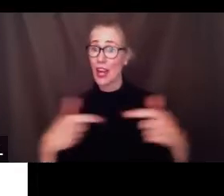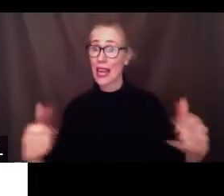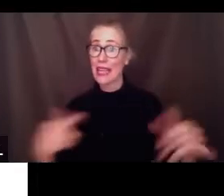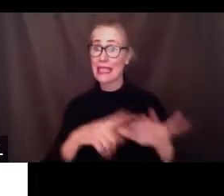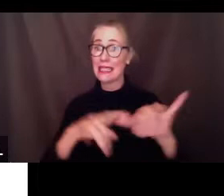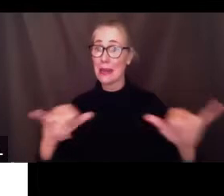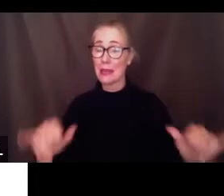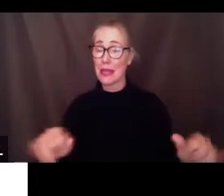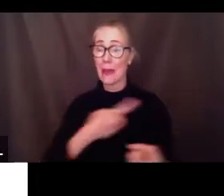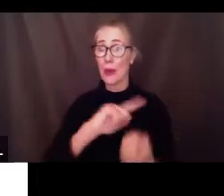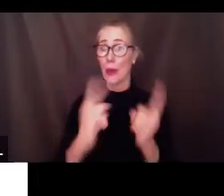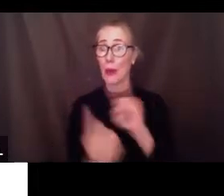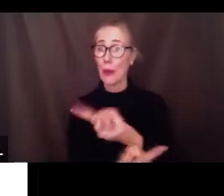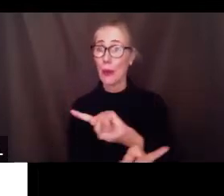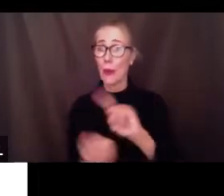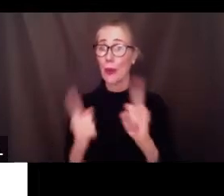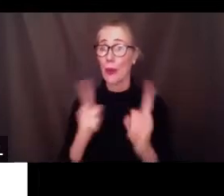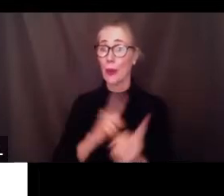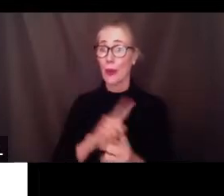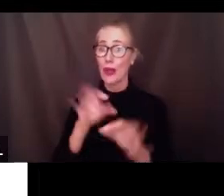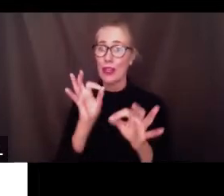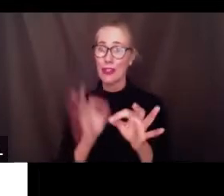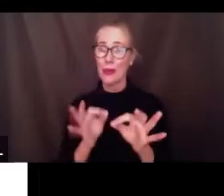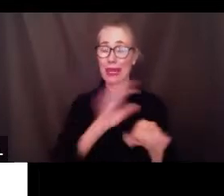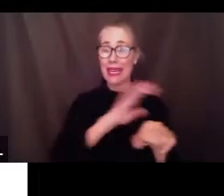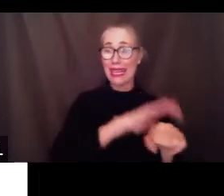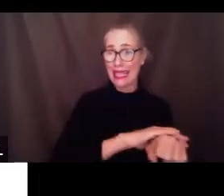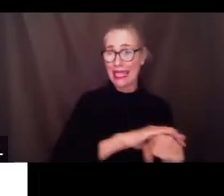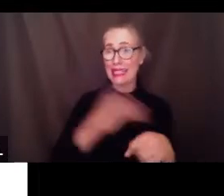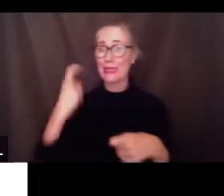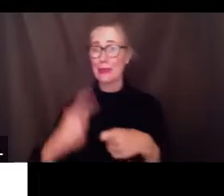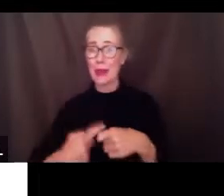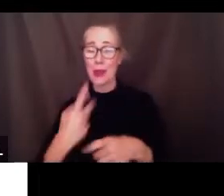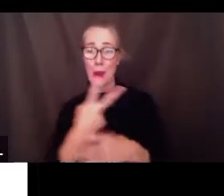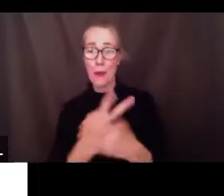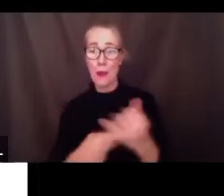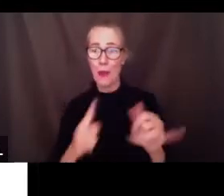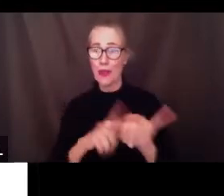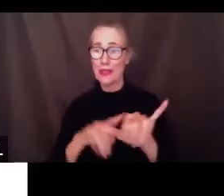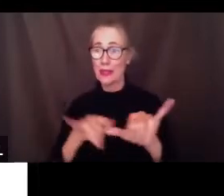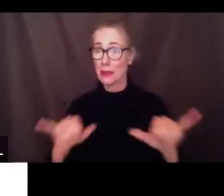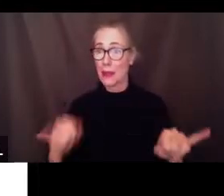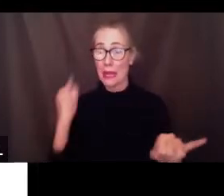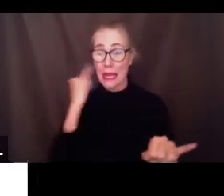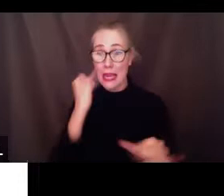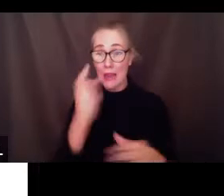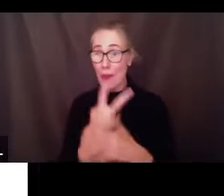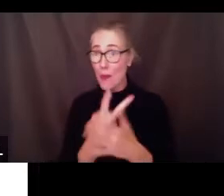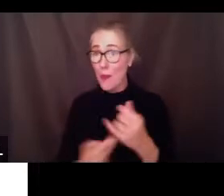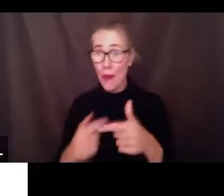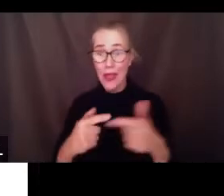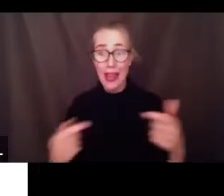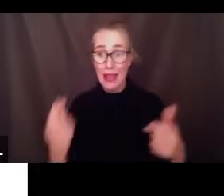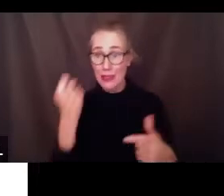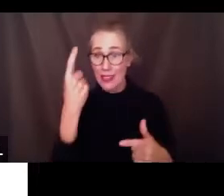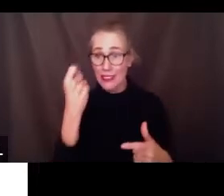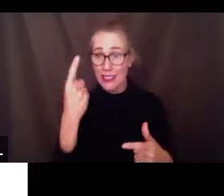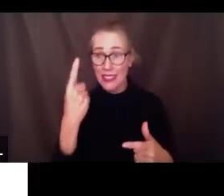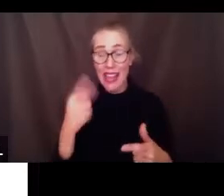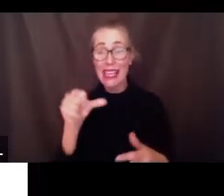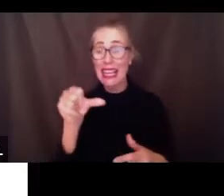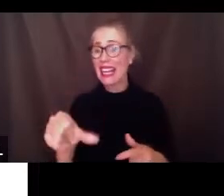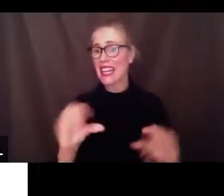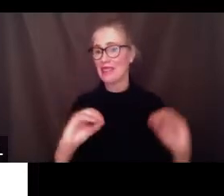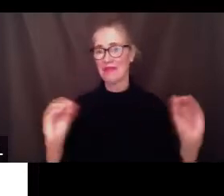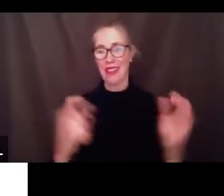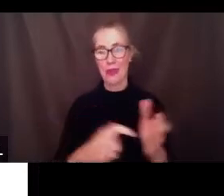bi-directional interpretation in English and Spanish. If you are bilingual you do not have to click anything. If you